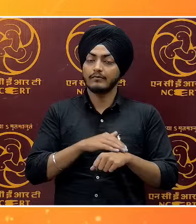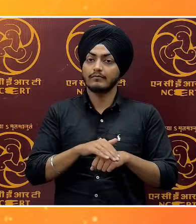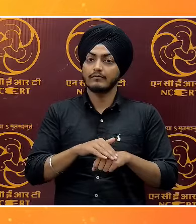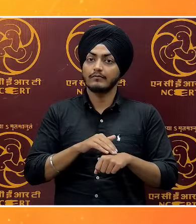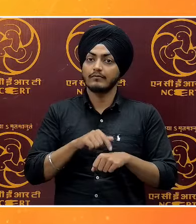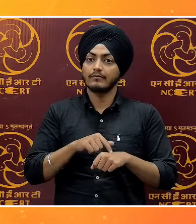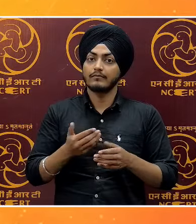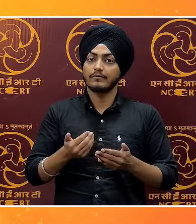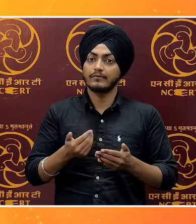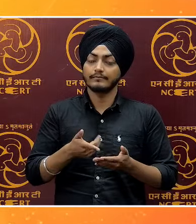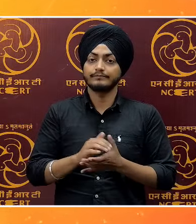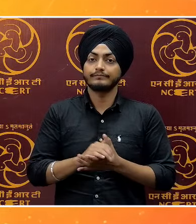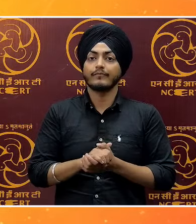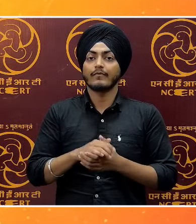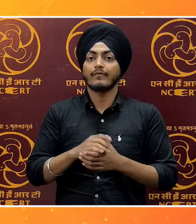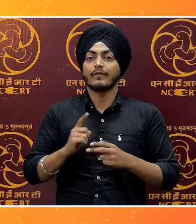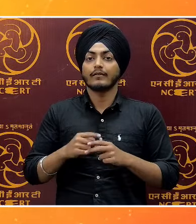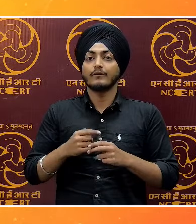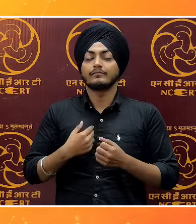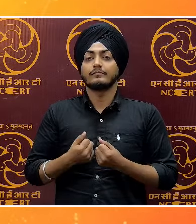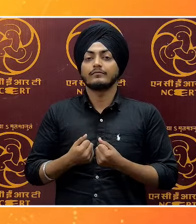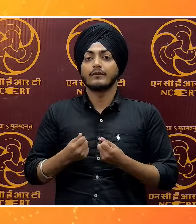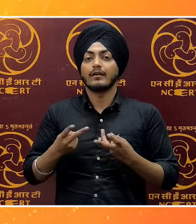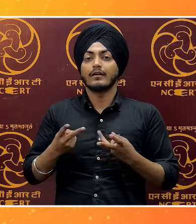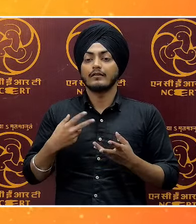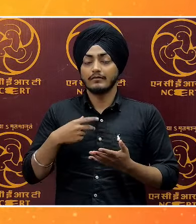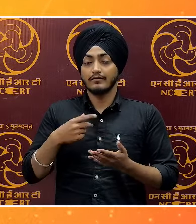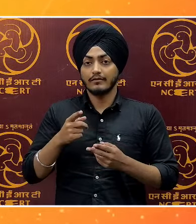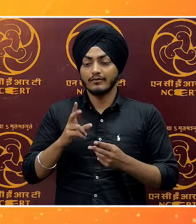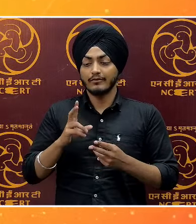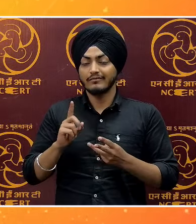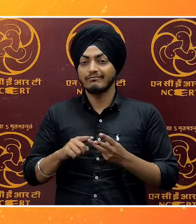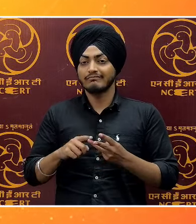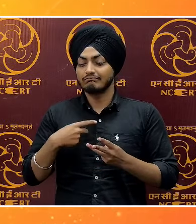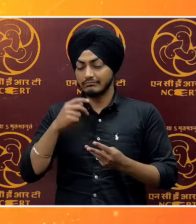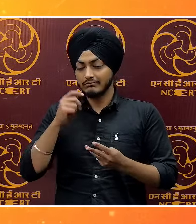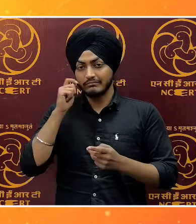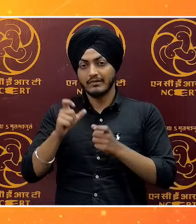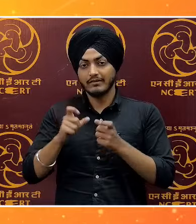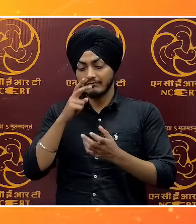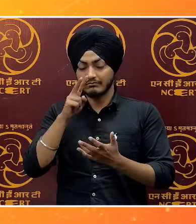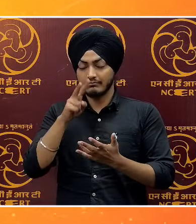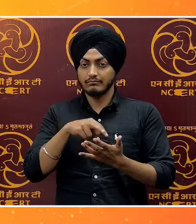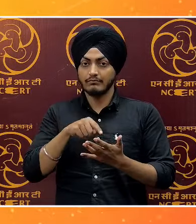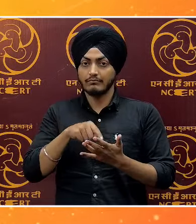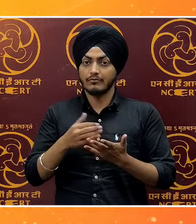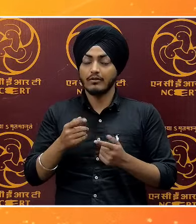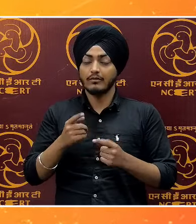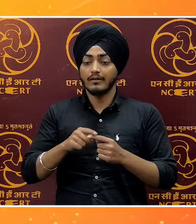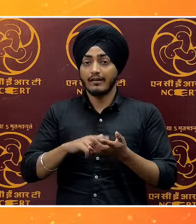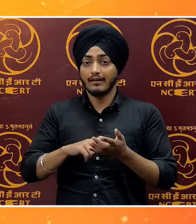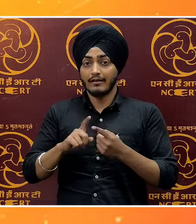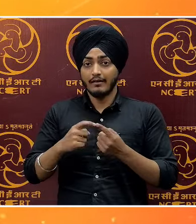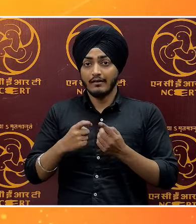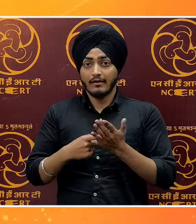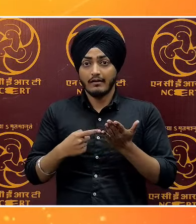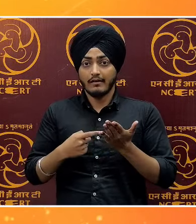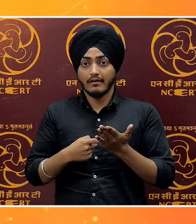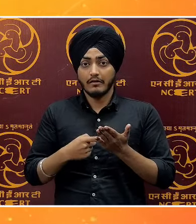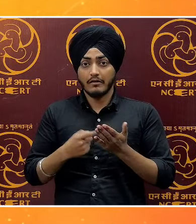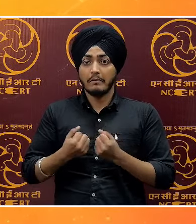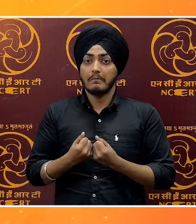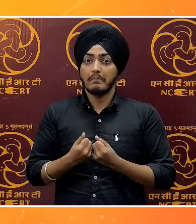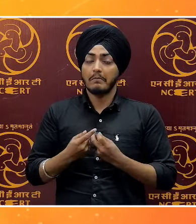through Braille as well. And then there are others who can actually read it also. And apart from this, NCERT also prepares a lot